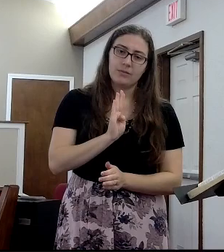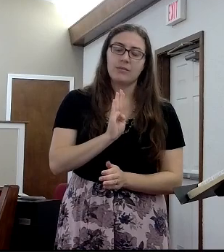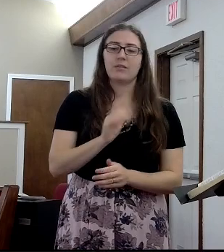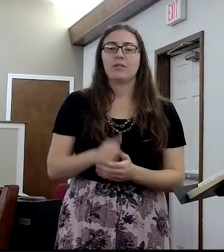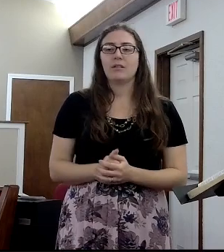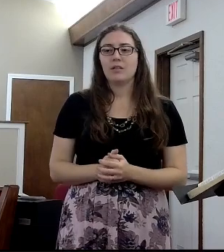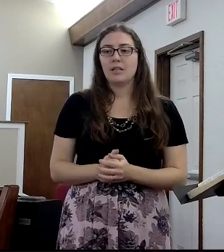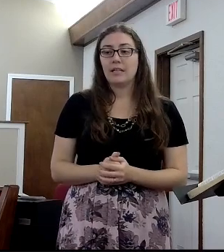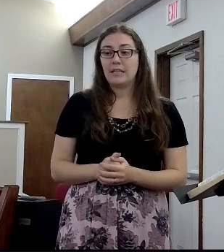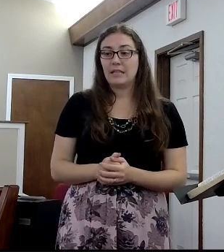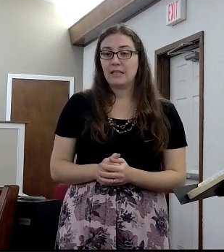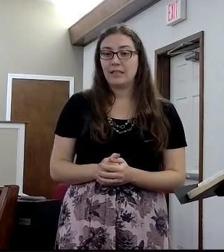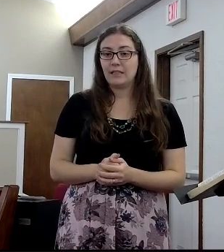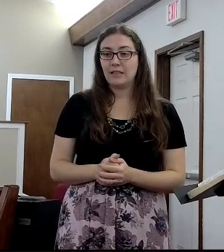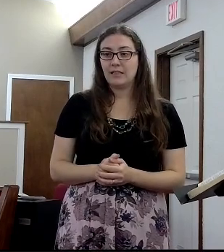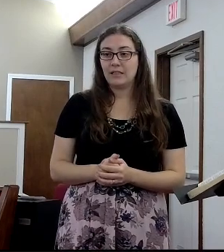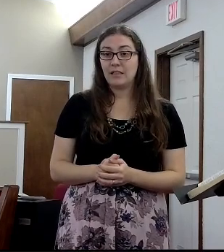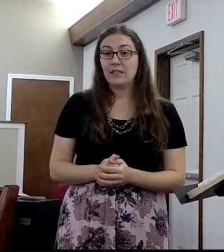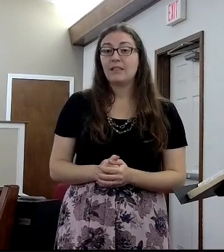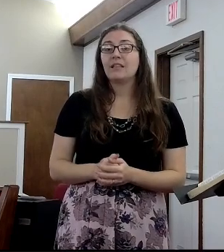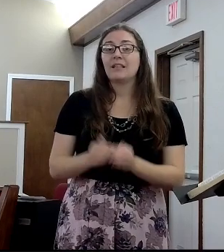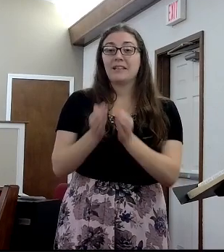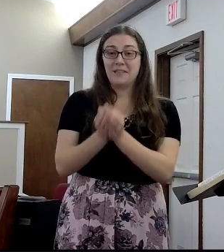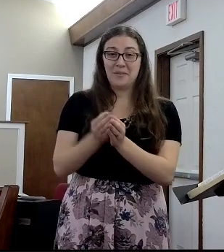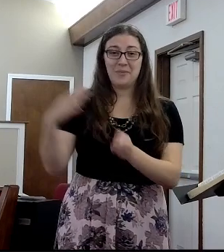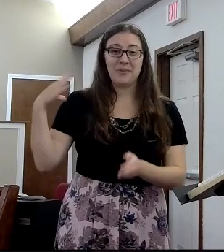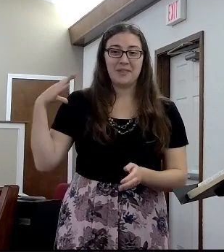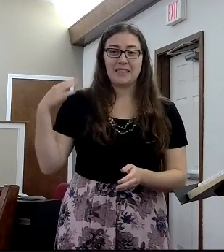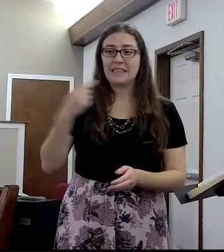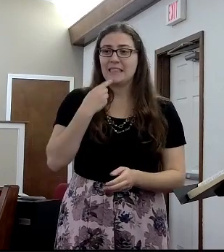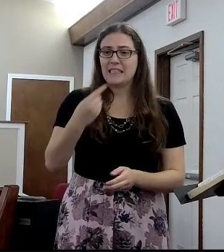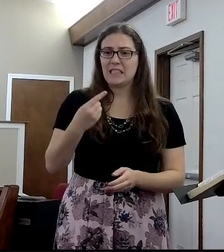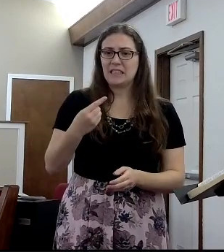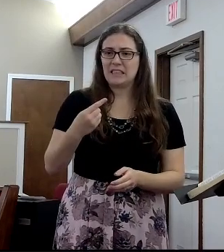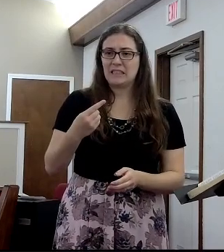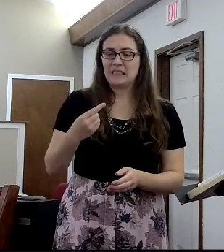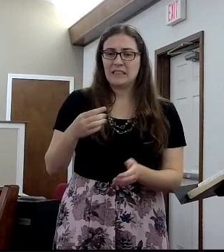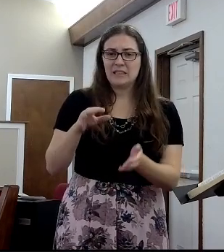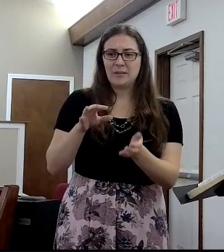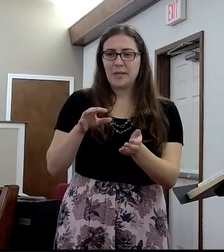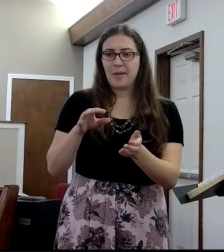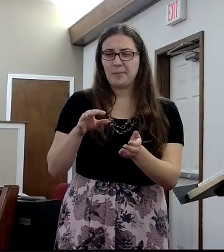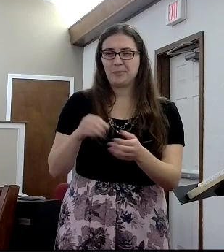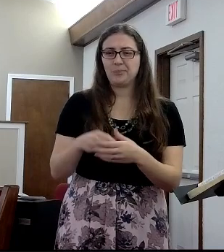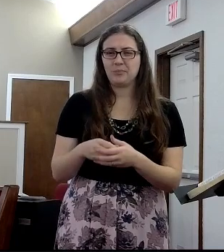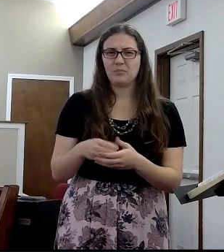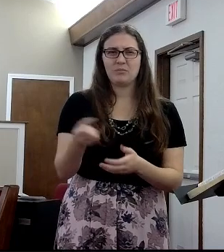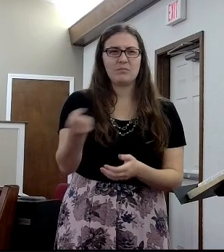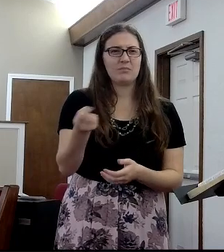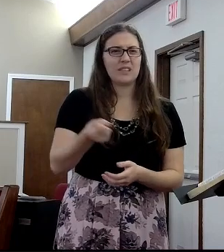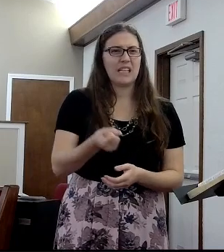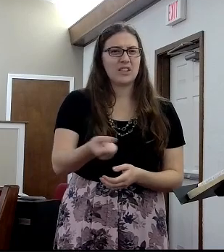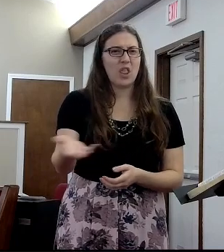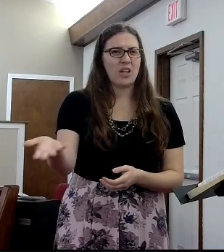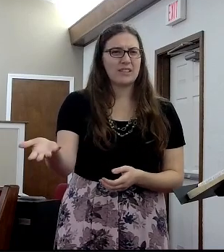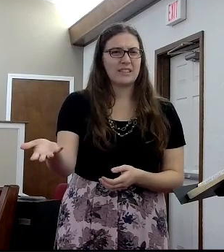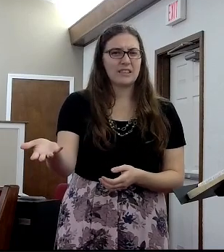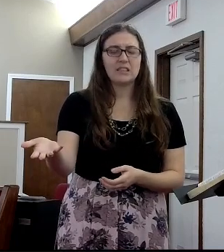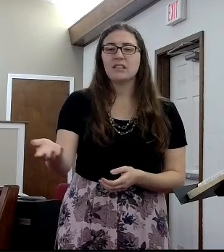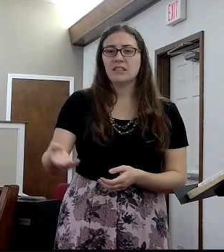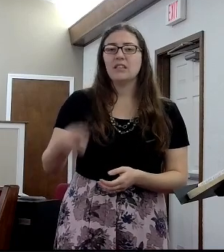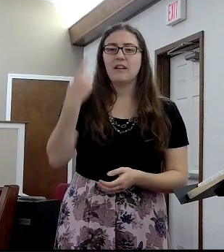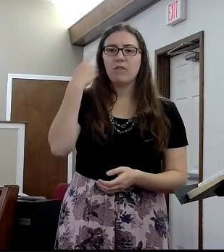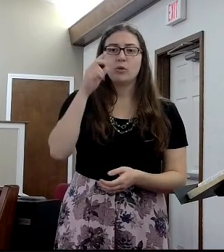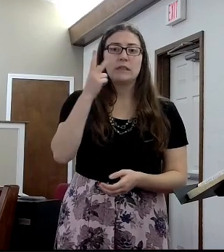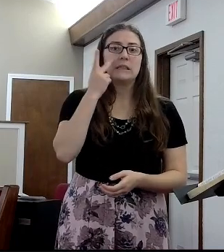verse 7, and they said, everyone to his fellow, come and let us cast lots that we may know for whose cause